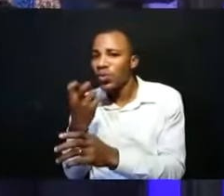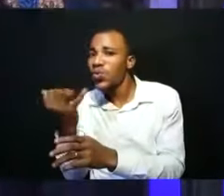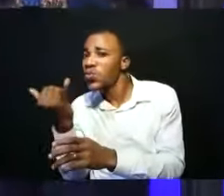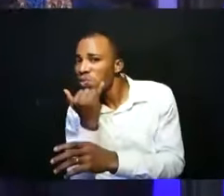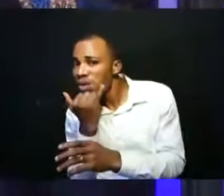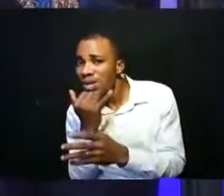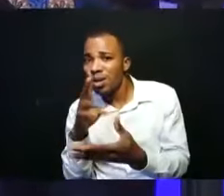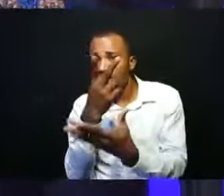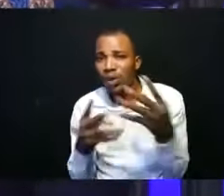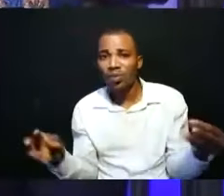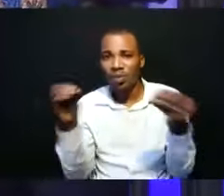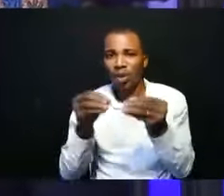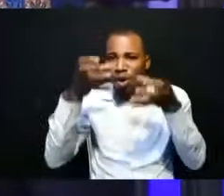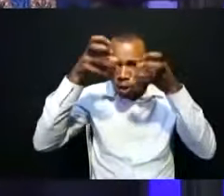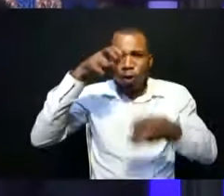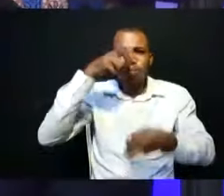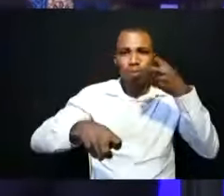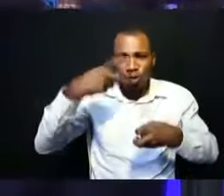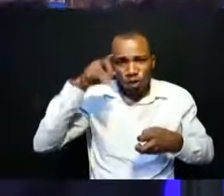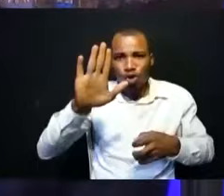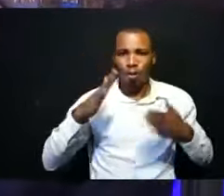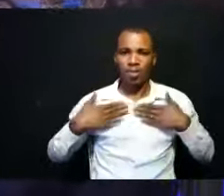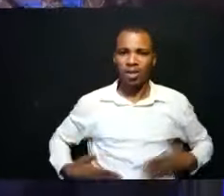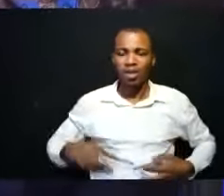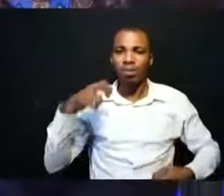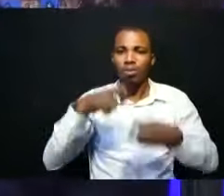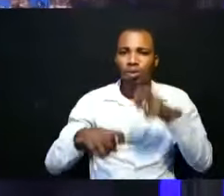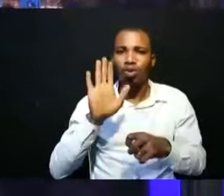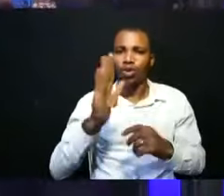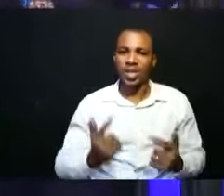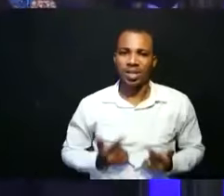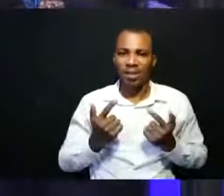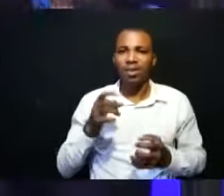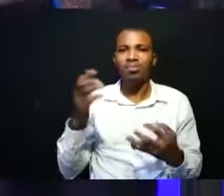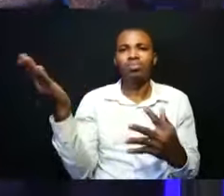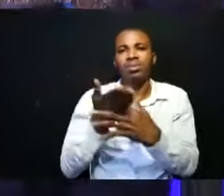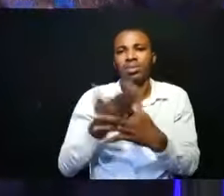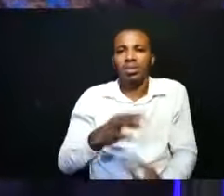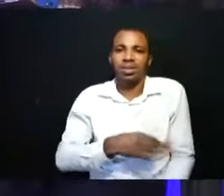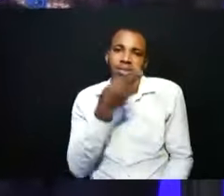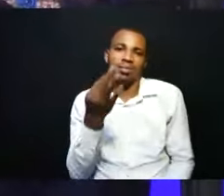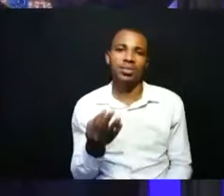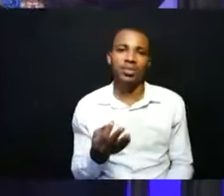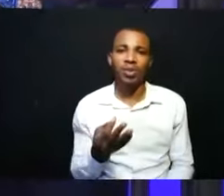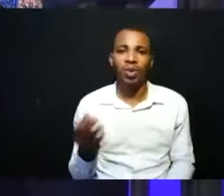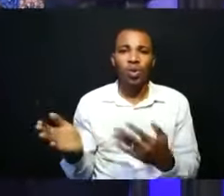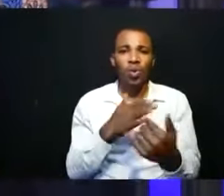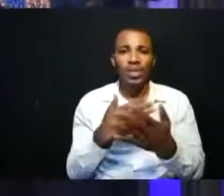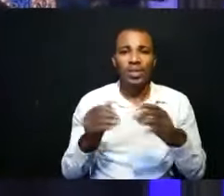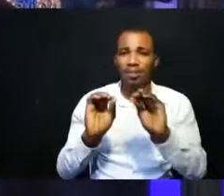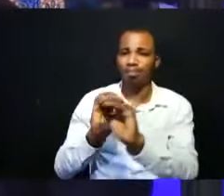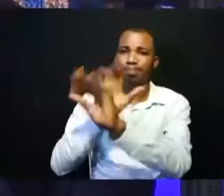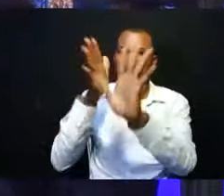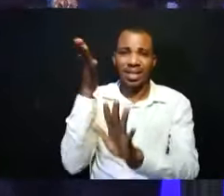body. You disturb your life. You disturb your soul. You'll be closing the door of a